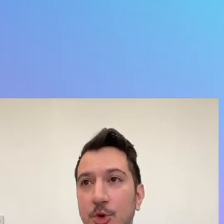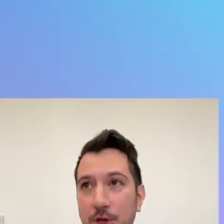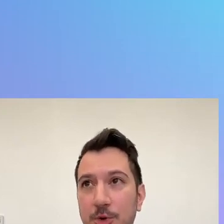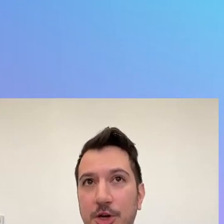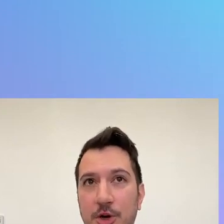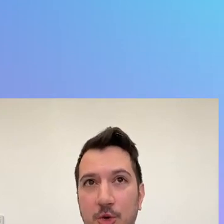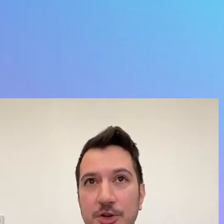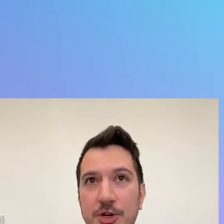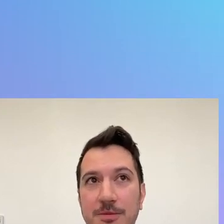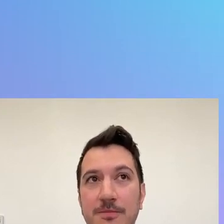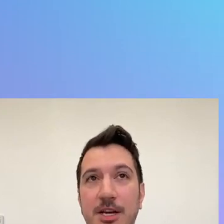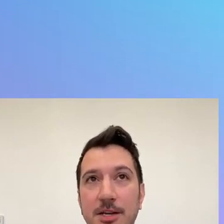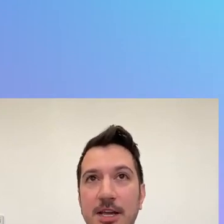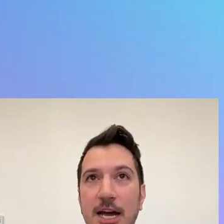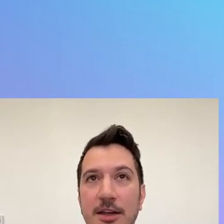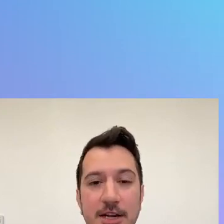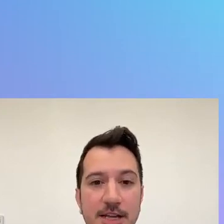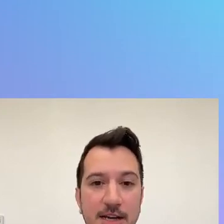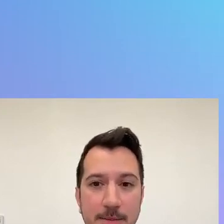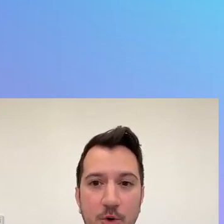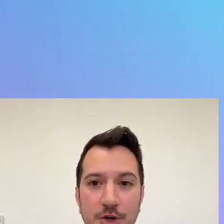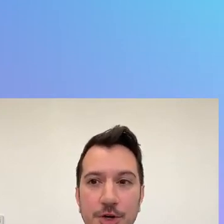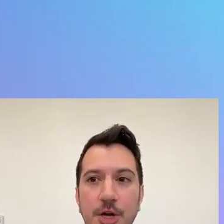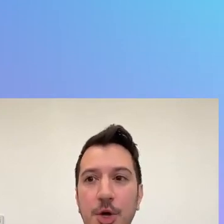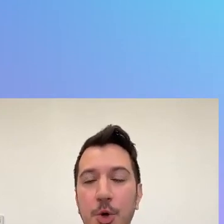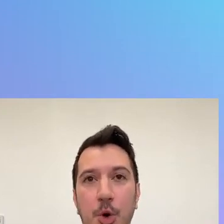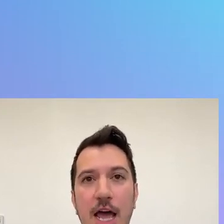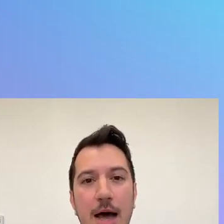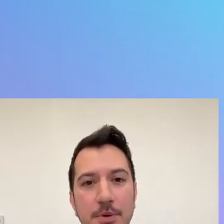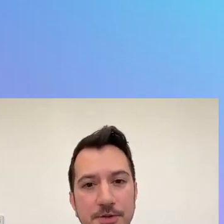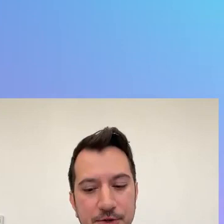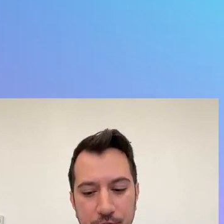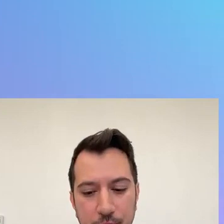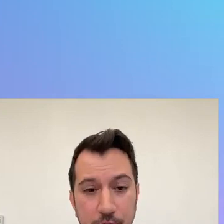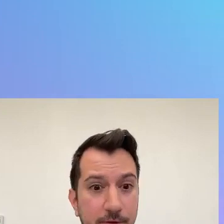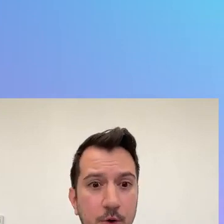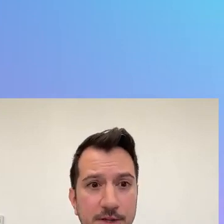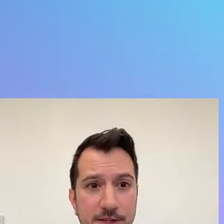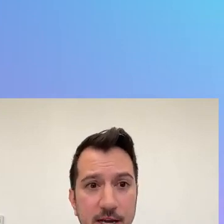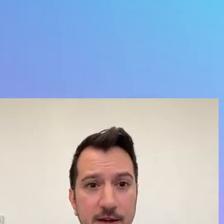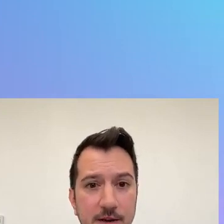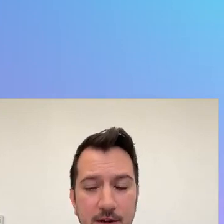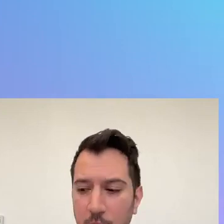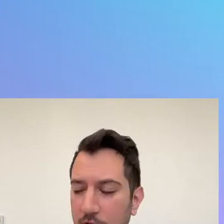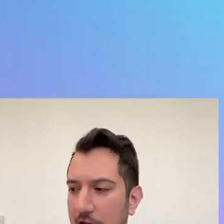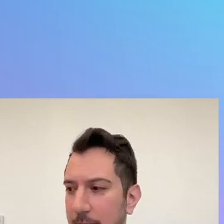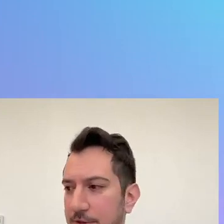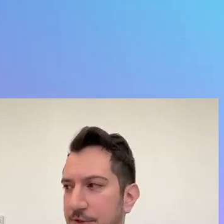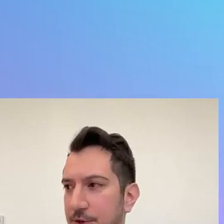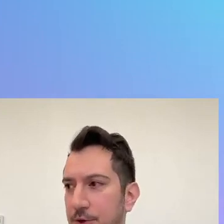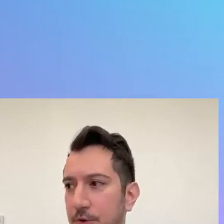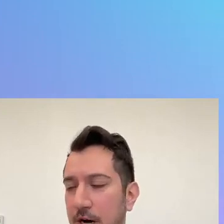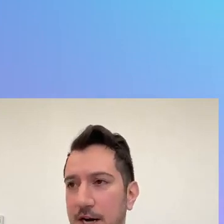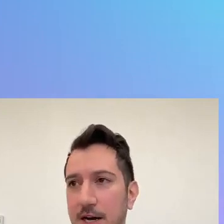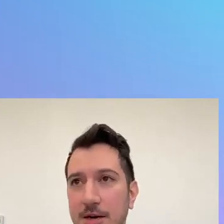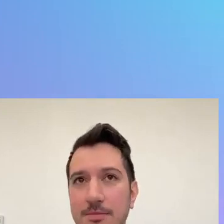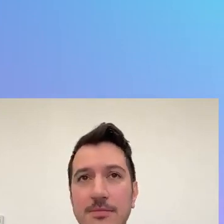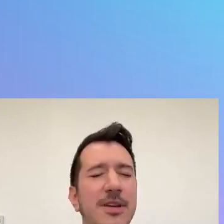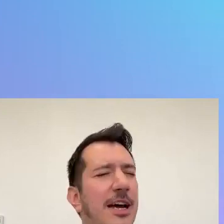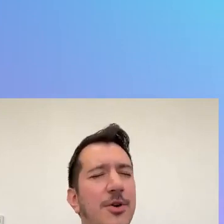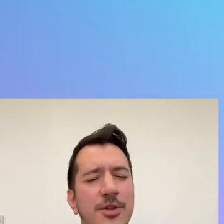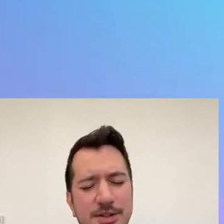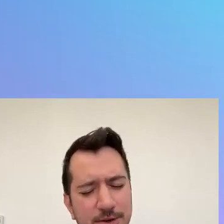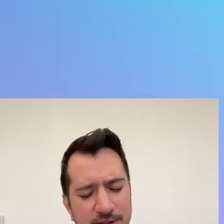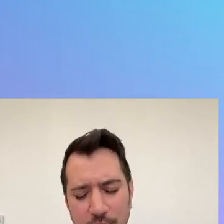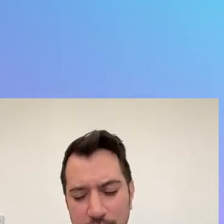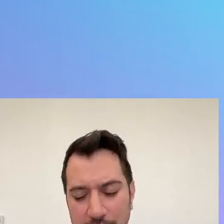that's a really, really good question because I had that exact same question. What happens to the focus state? What happens to,